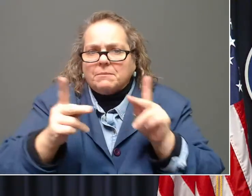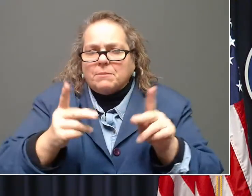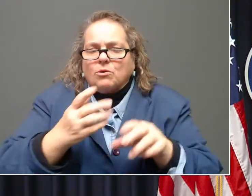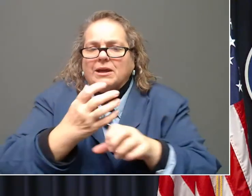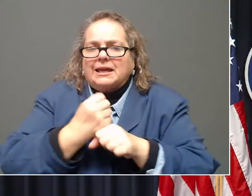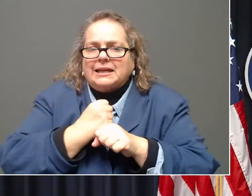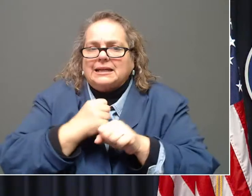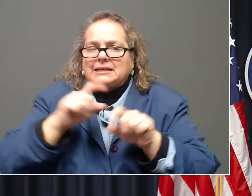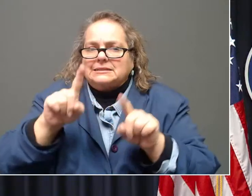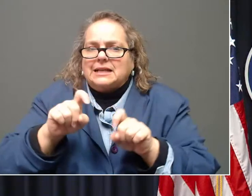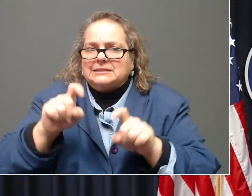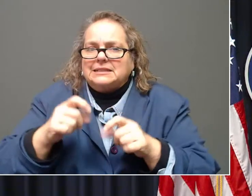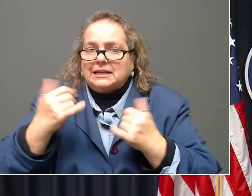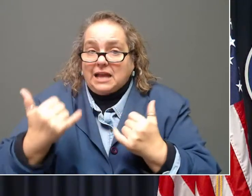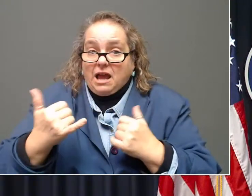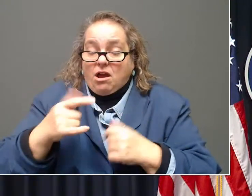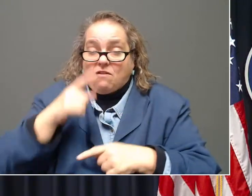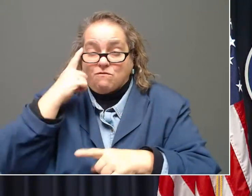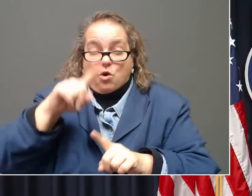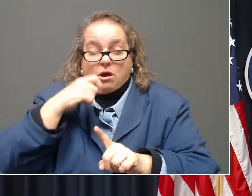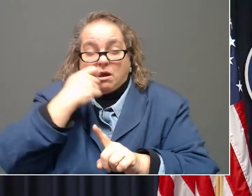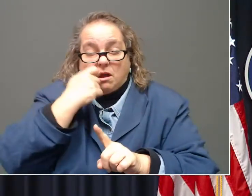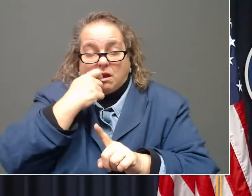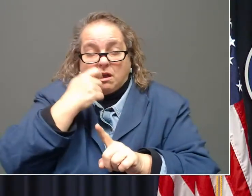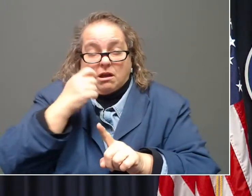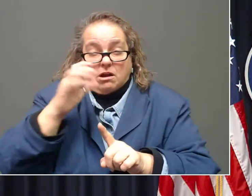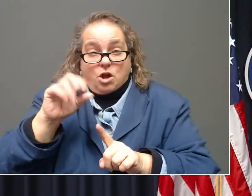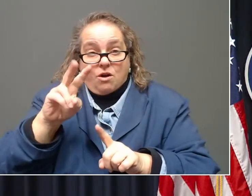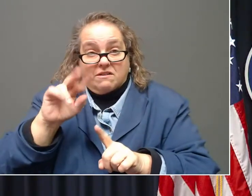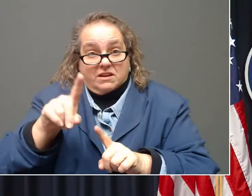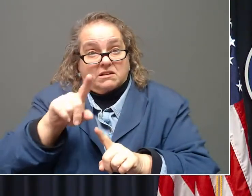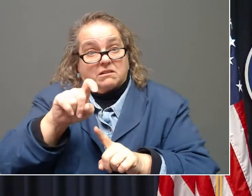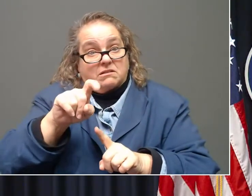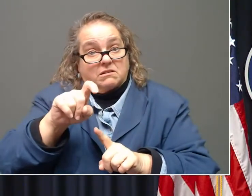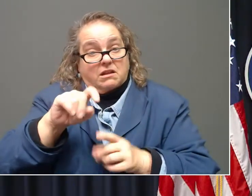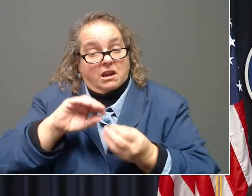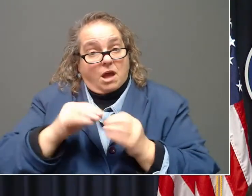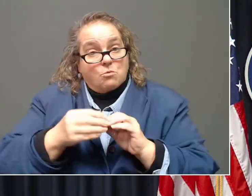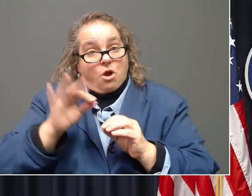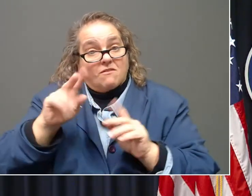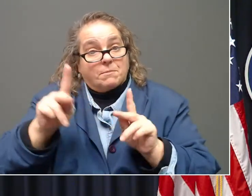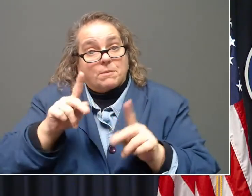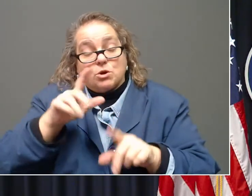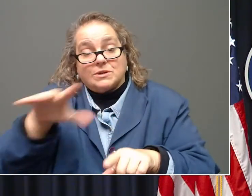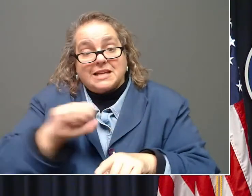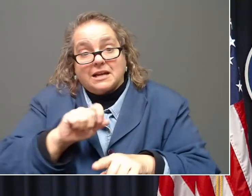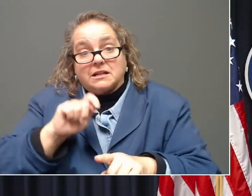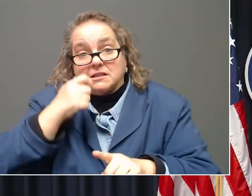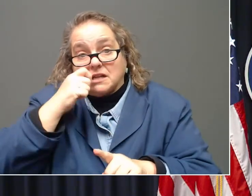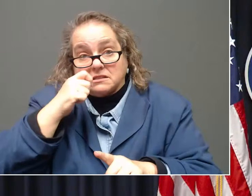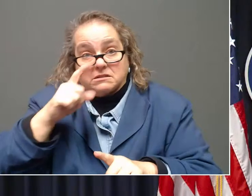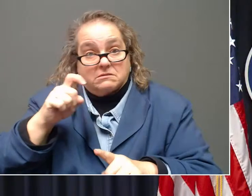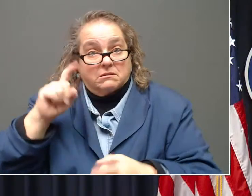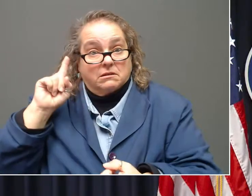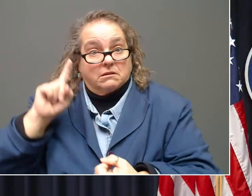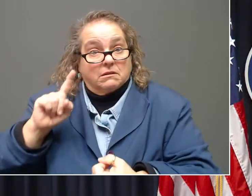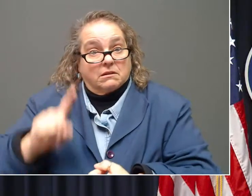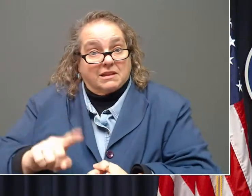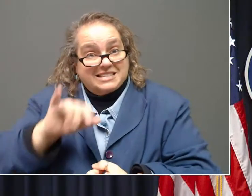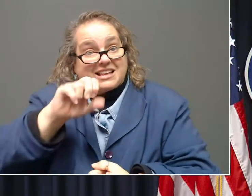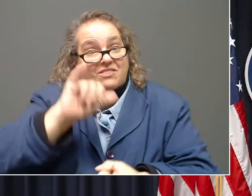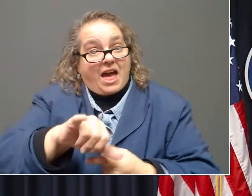in that stair-stepper chart that we're still paying the price for it. We got to make sure it doesn't happen again. Catherine Collins from